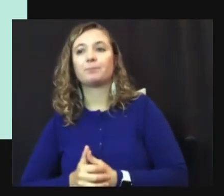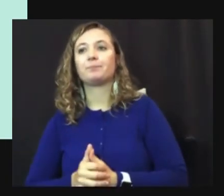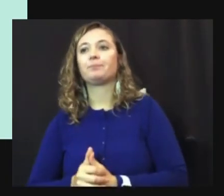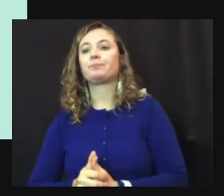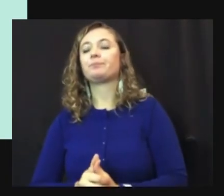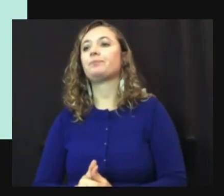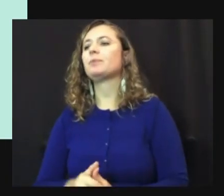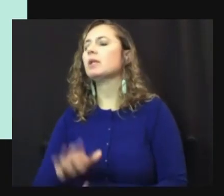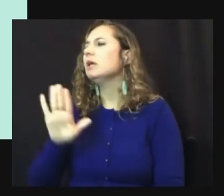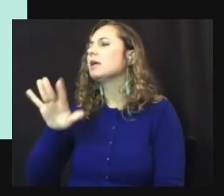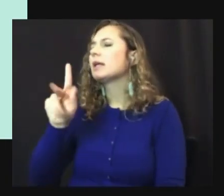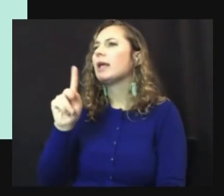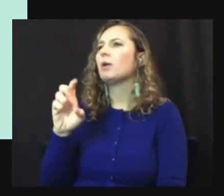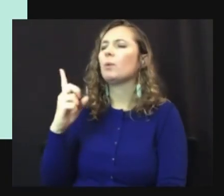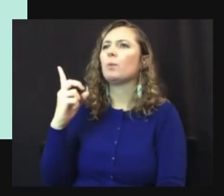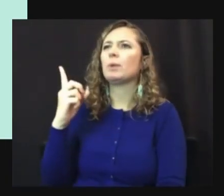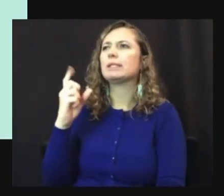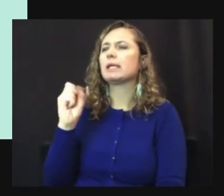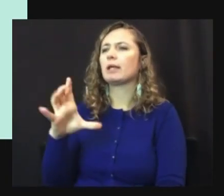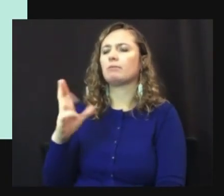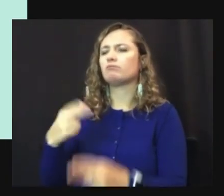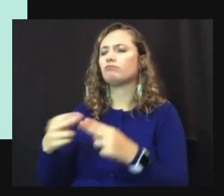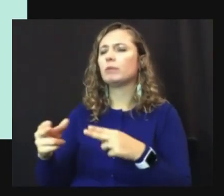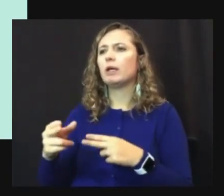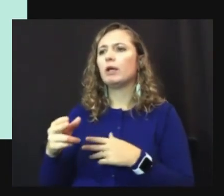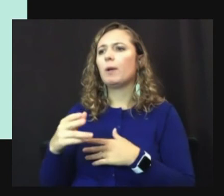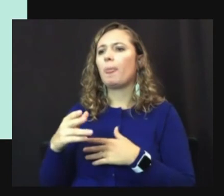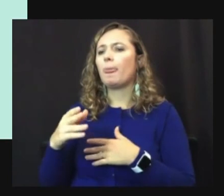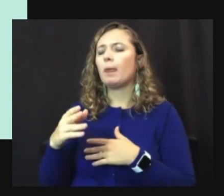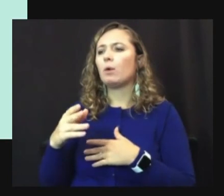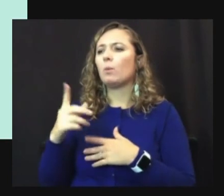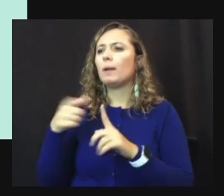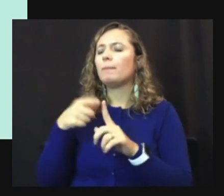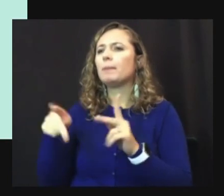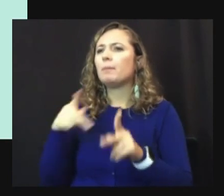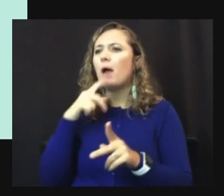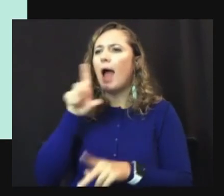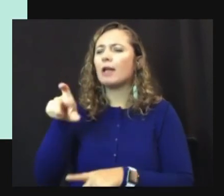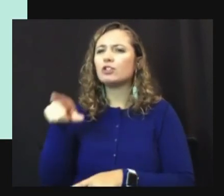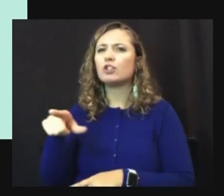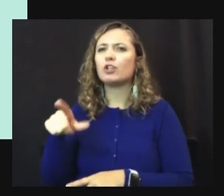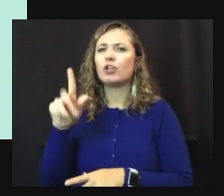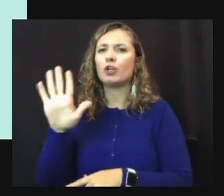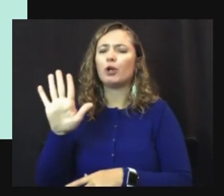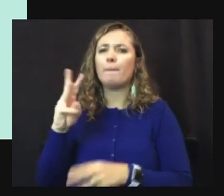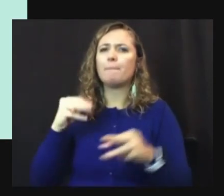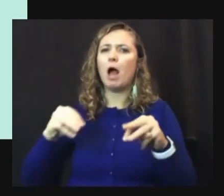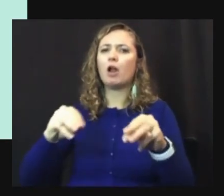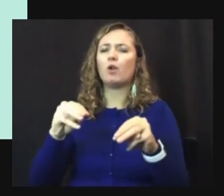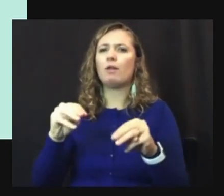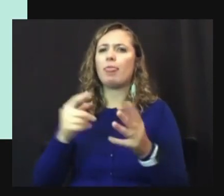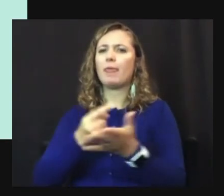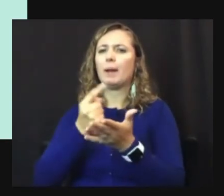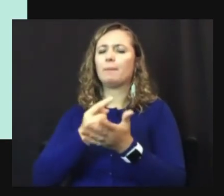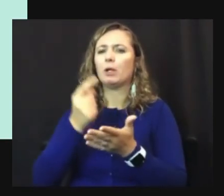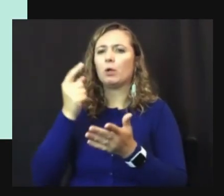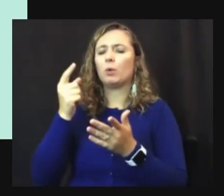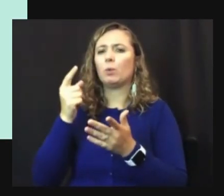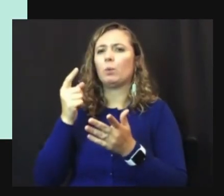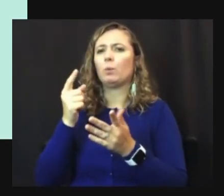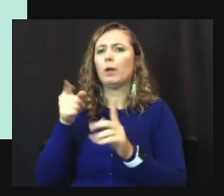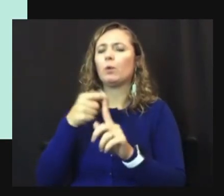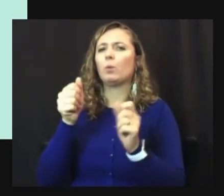someone asks you what model of therapy you do when you work with autistic clients as a psychotherapist,